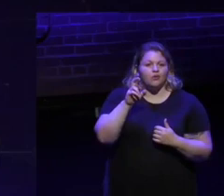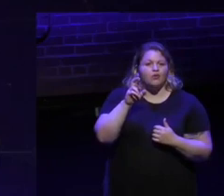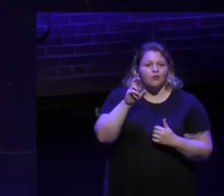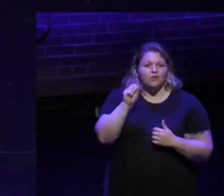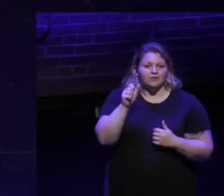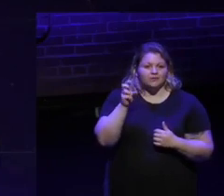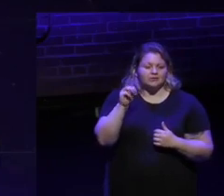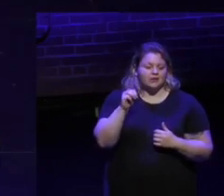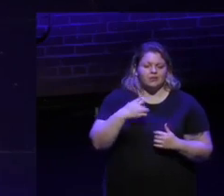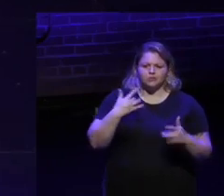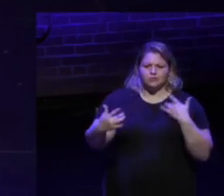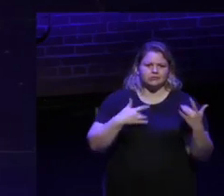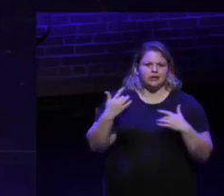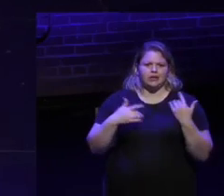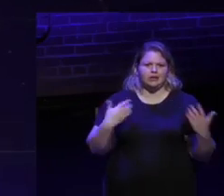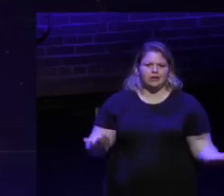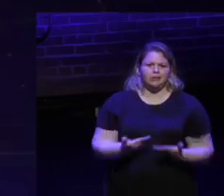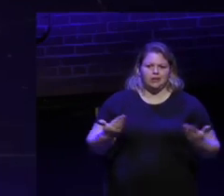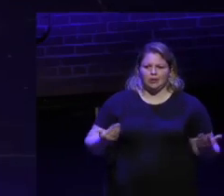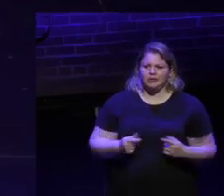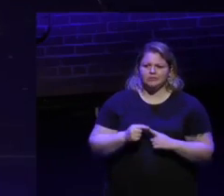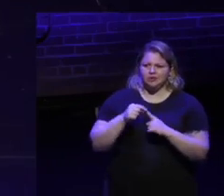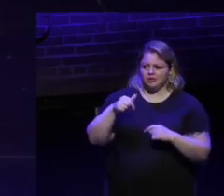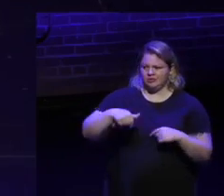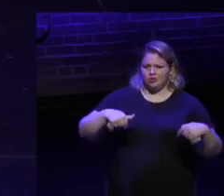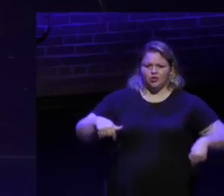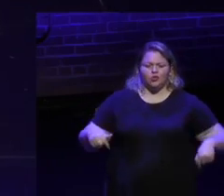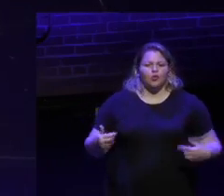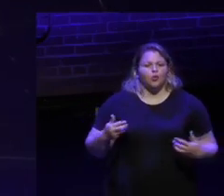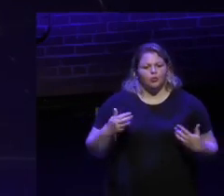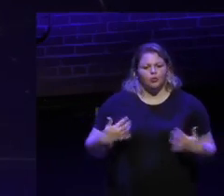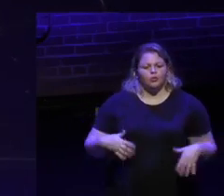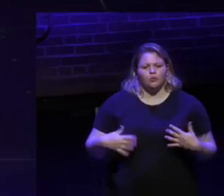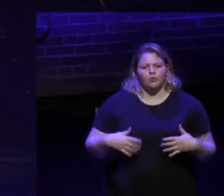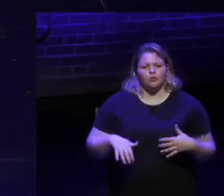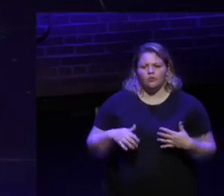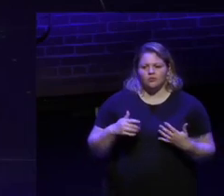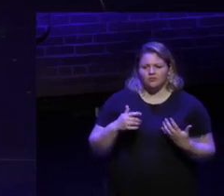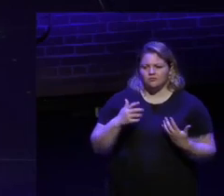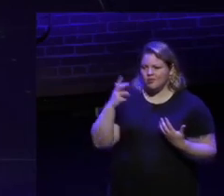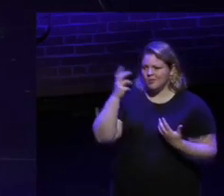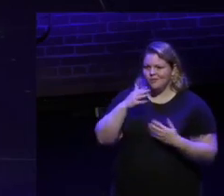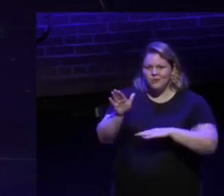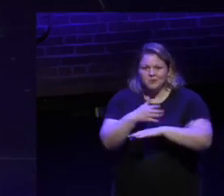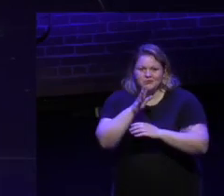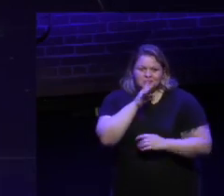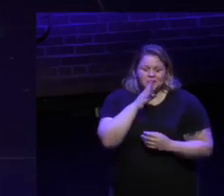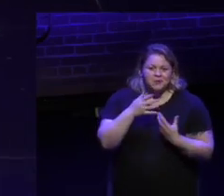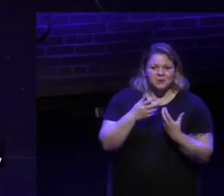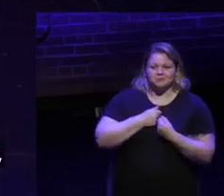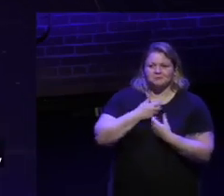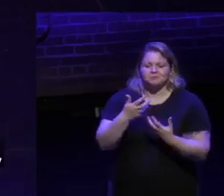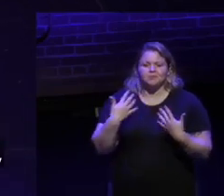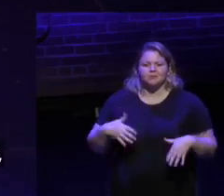city with so much happening, but frankly to be in this particular space. Wonderful performance, a chance to be with colleagues, and to really talk about